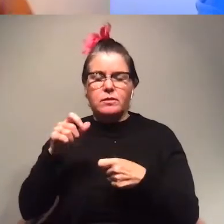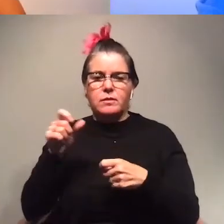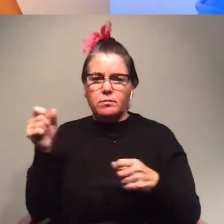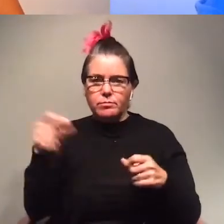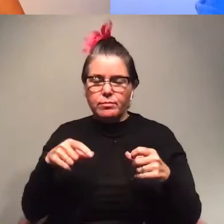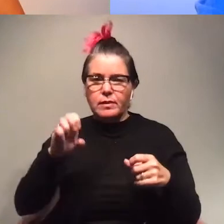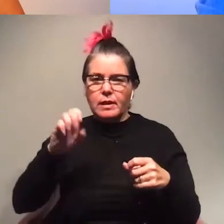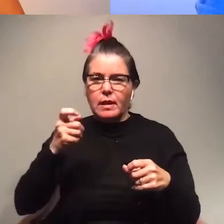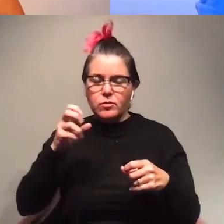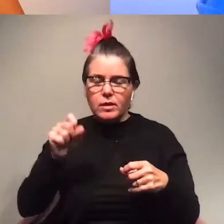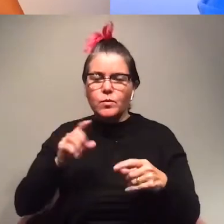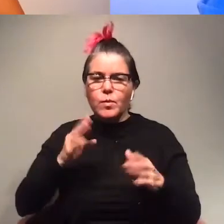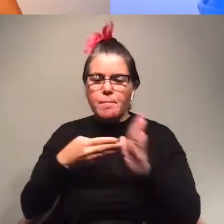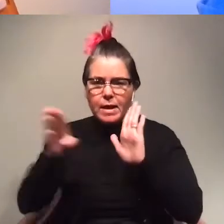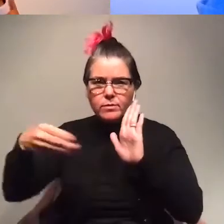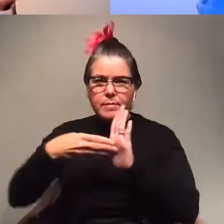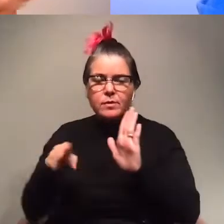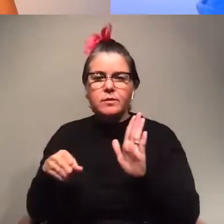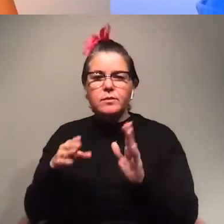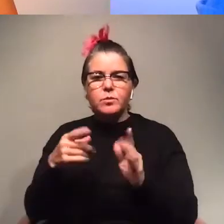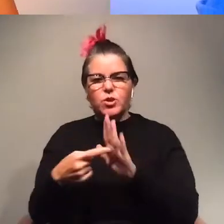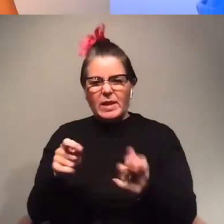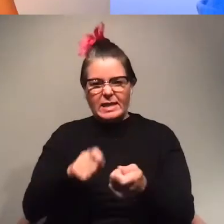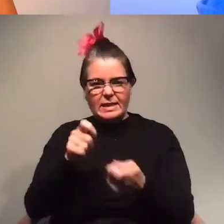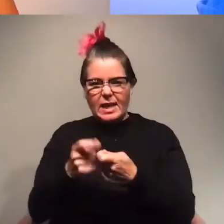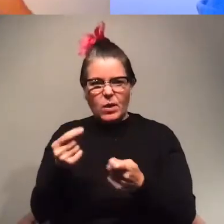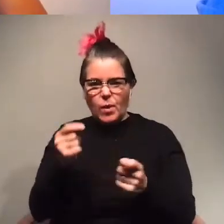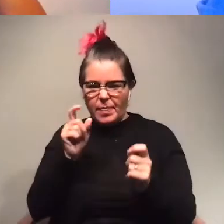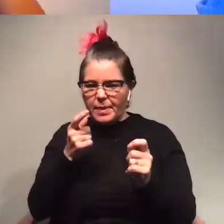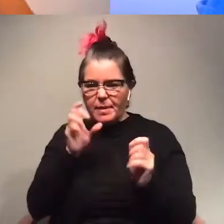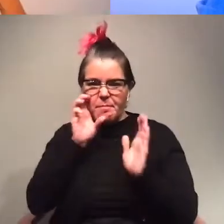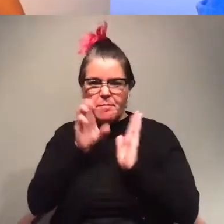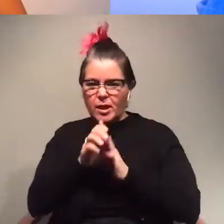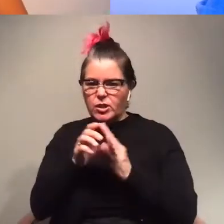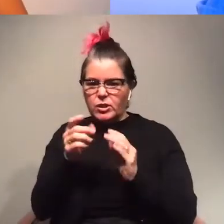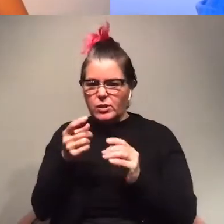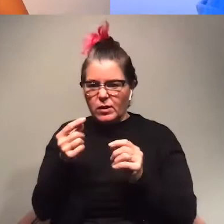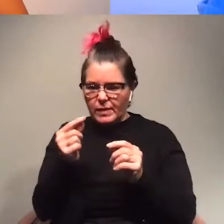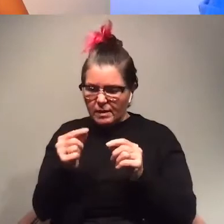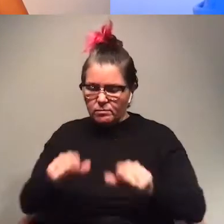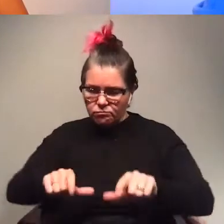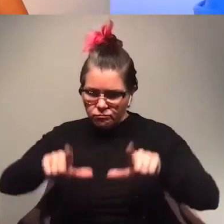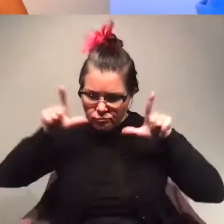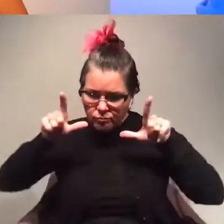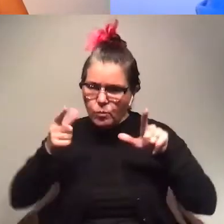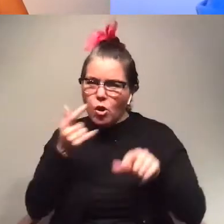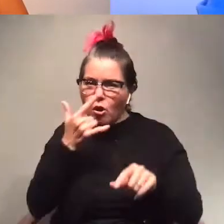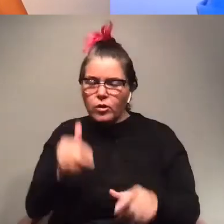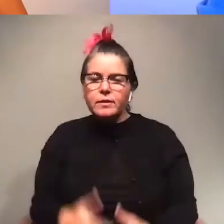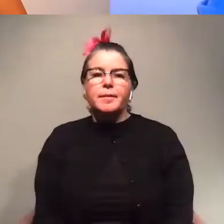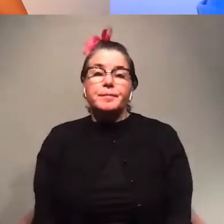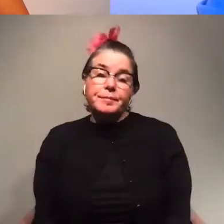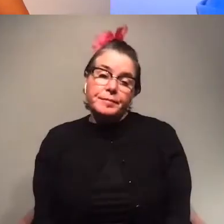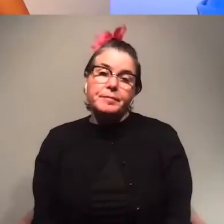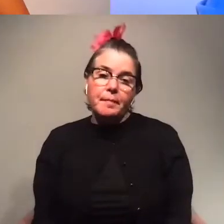back and they will show you exactly what the image of the particle is on that tiny pin. And so that's another great way to try